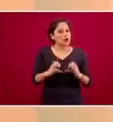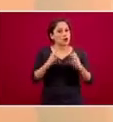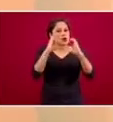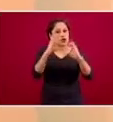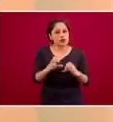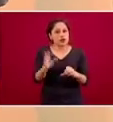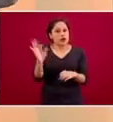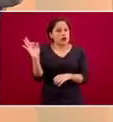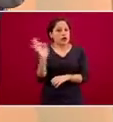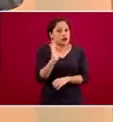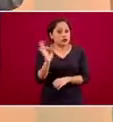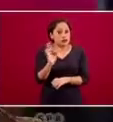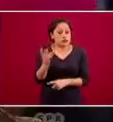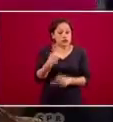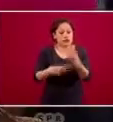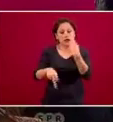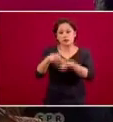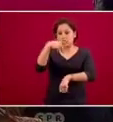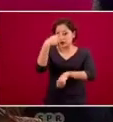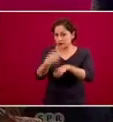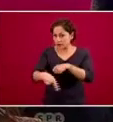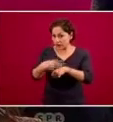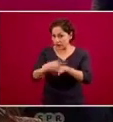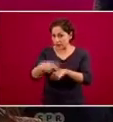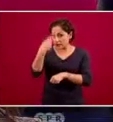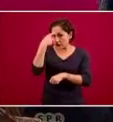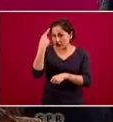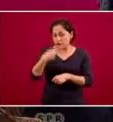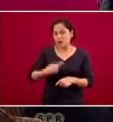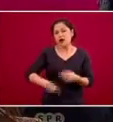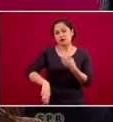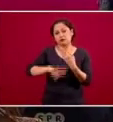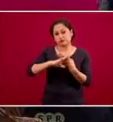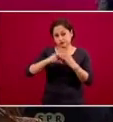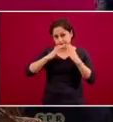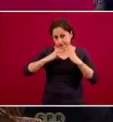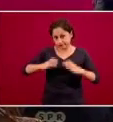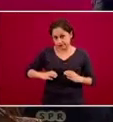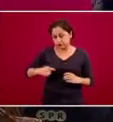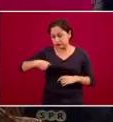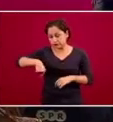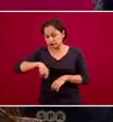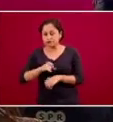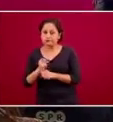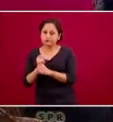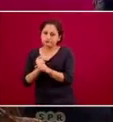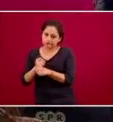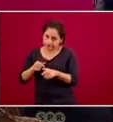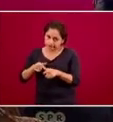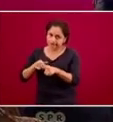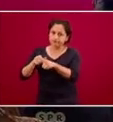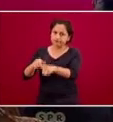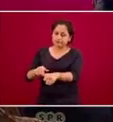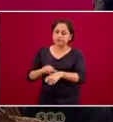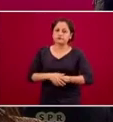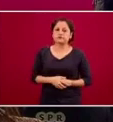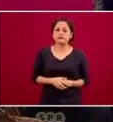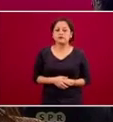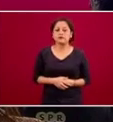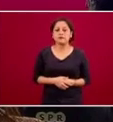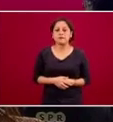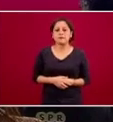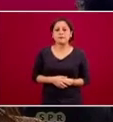consider these practices as harmful to our health and dangerous in the context of a situation like the one we are